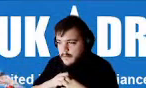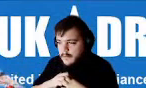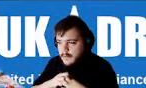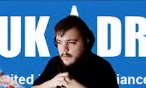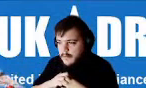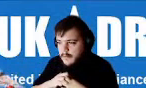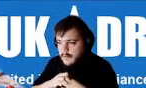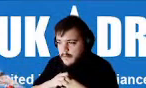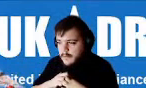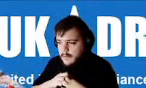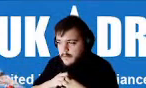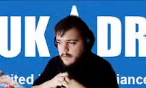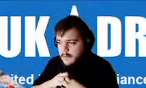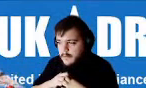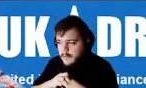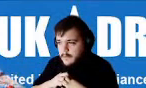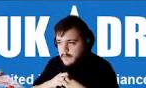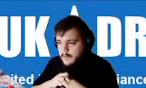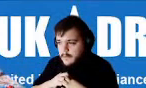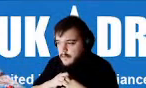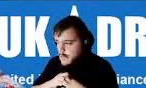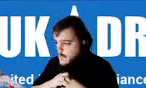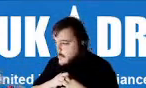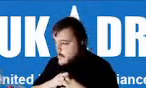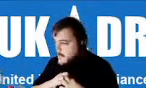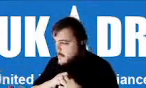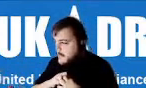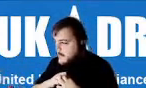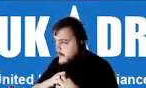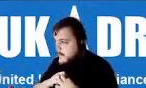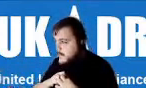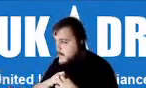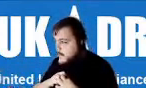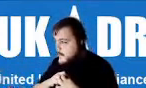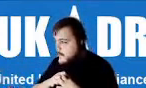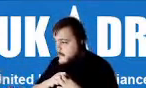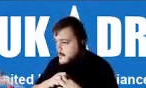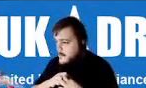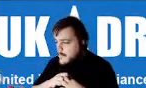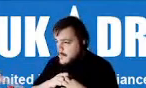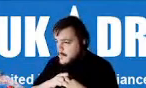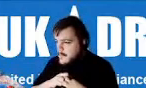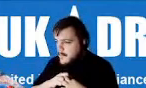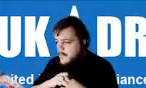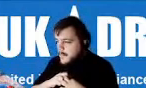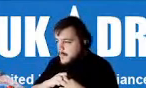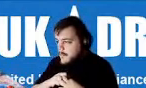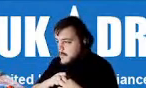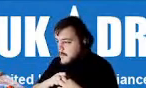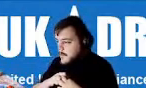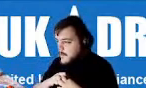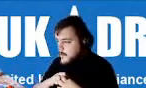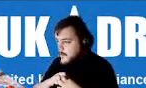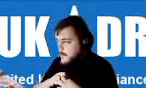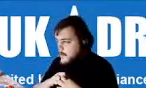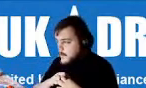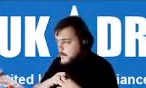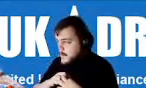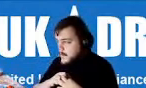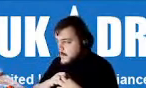tree. That's me and Amy Donovan at Cambridge University. So we're currently looking